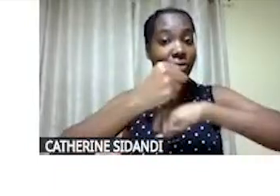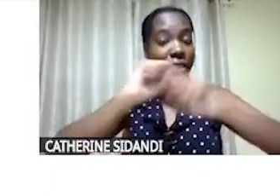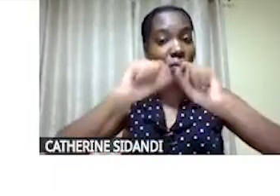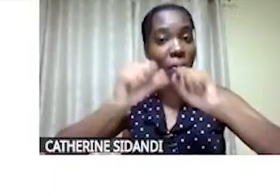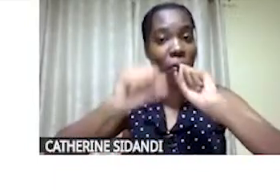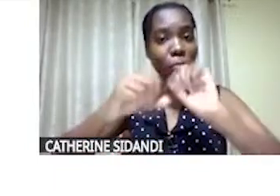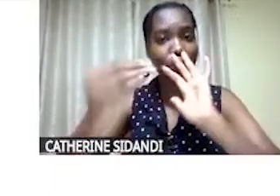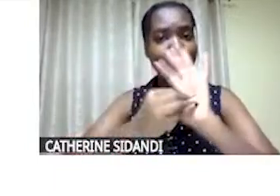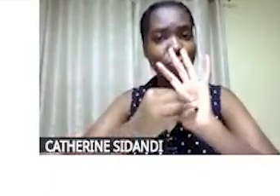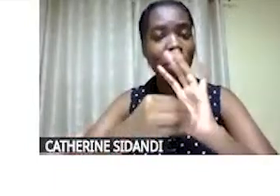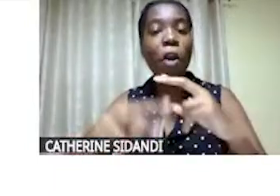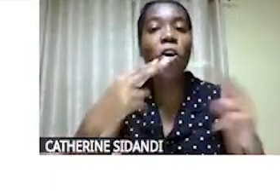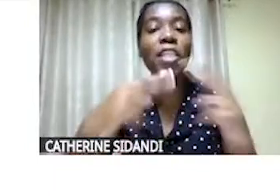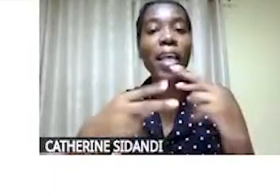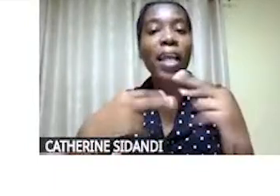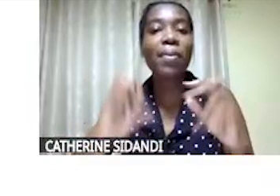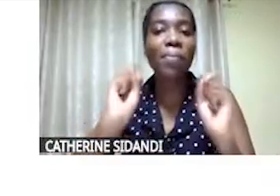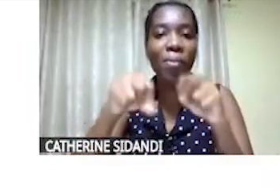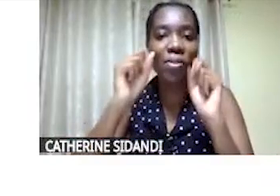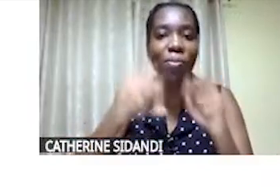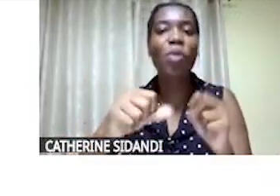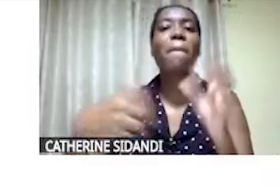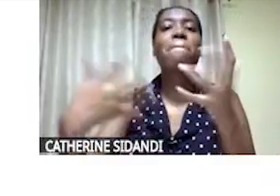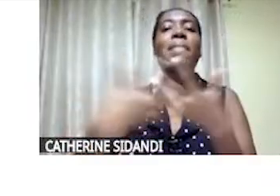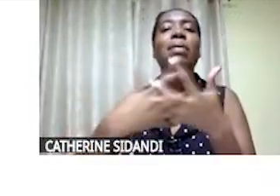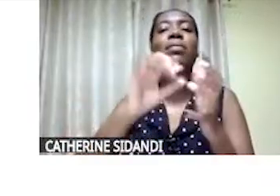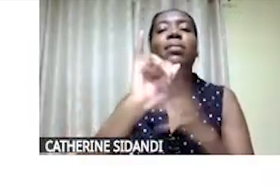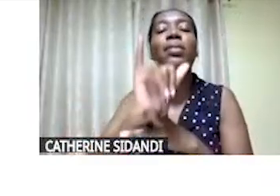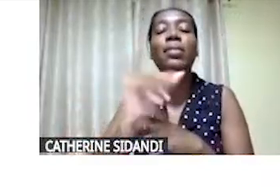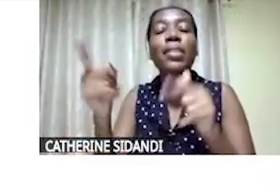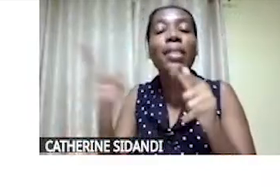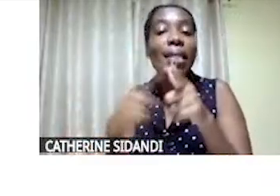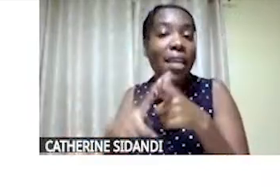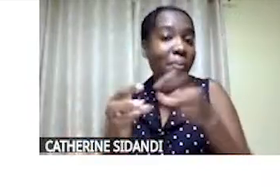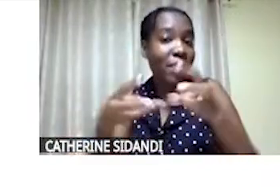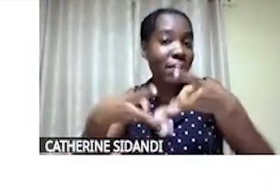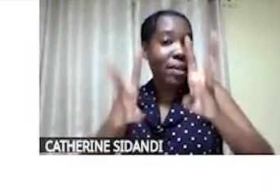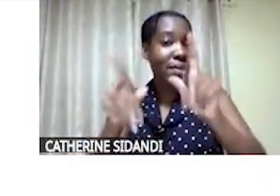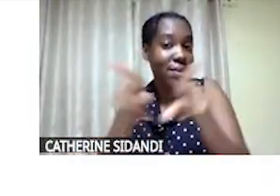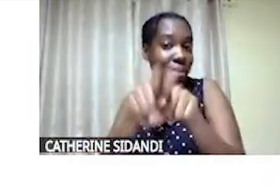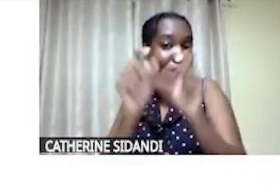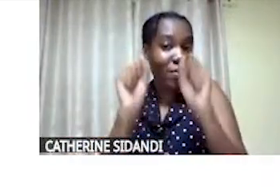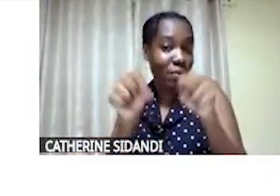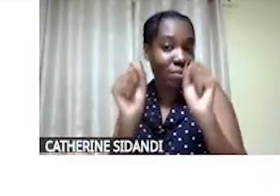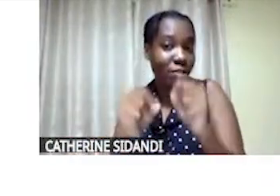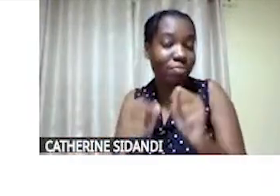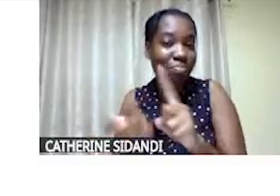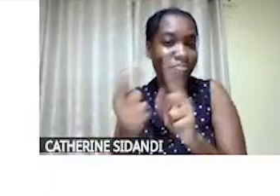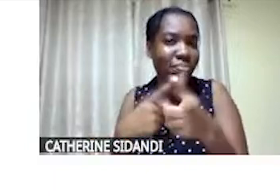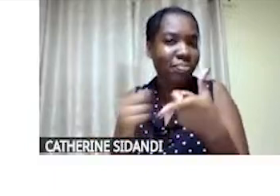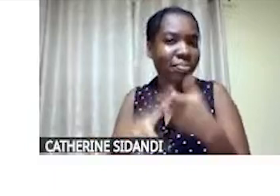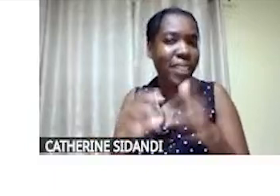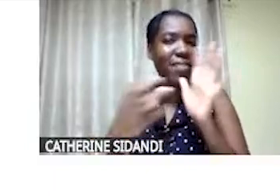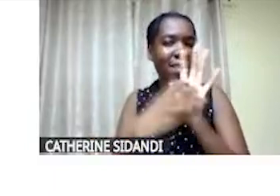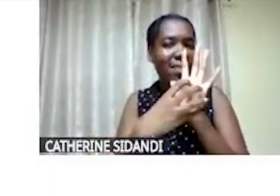very categorized to that. And perhaps even their strategies would be more geared towards, and the advertisement would be more geared